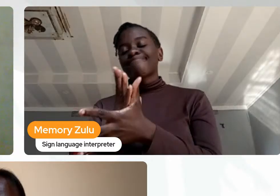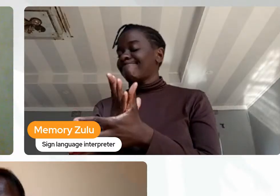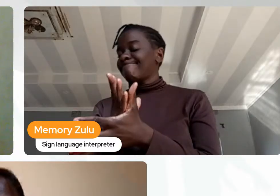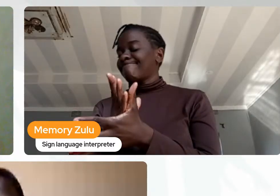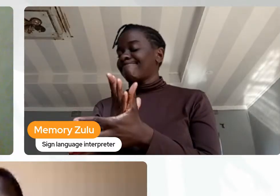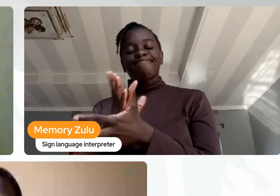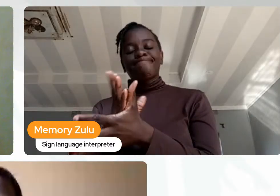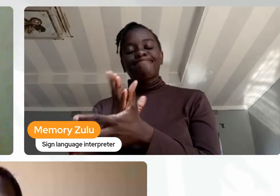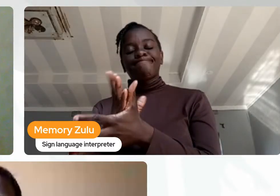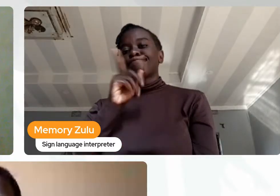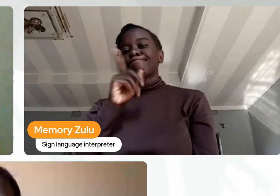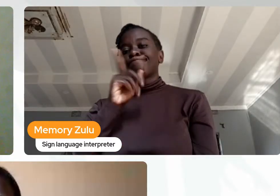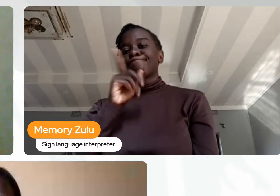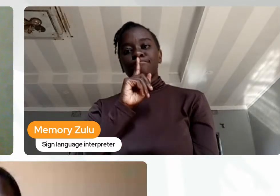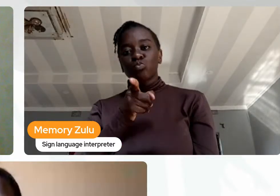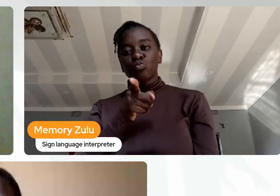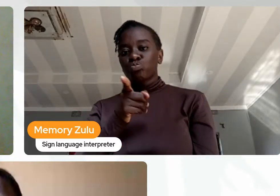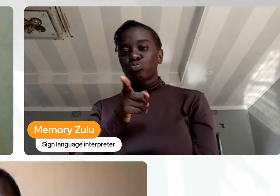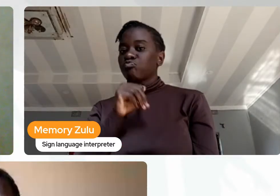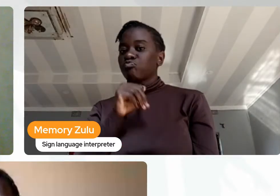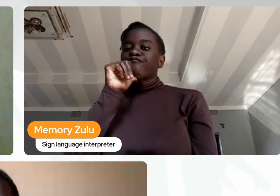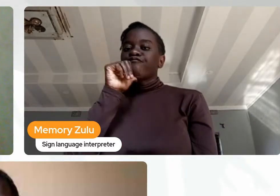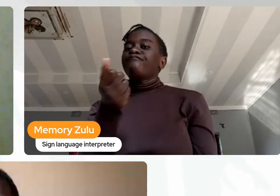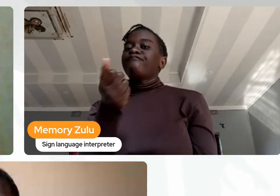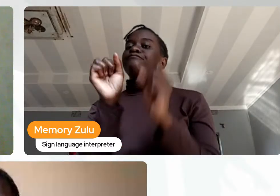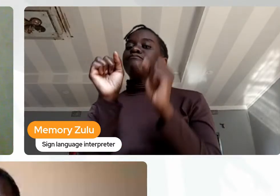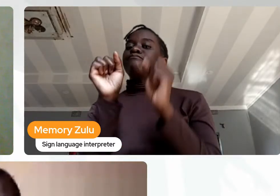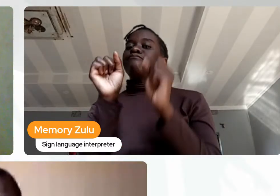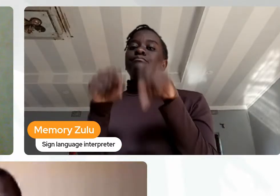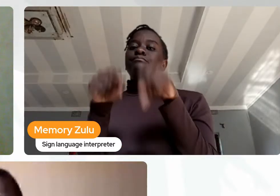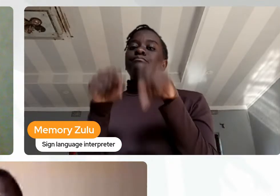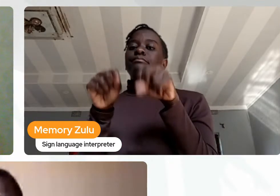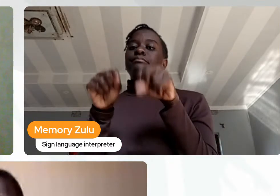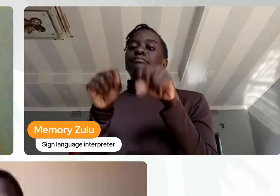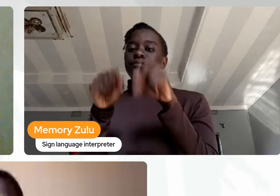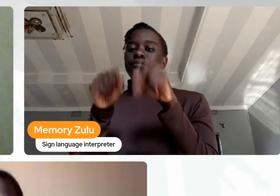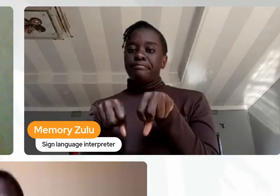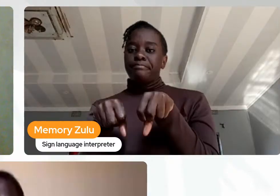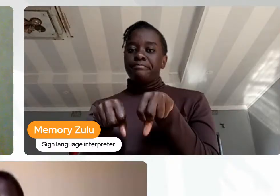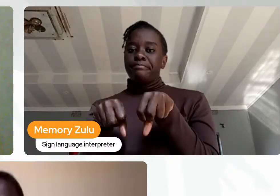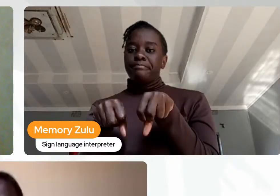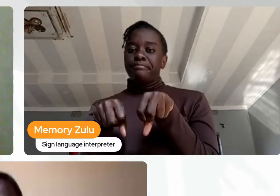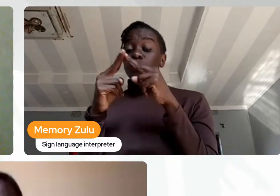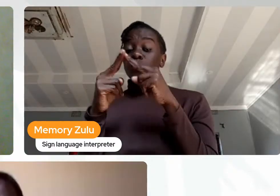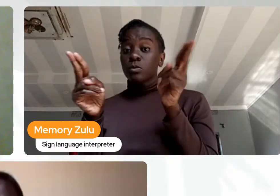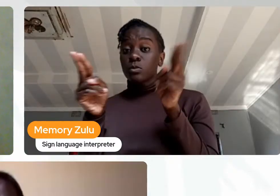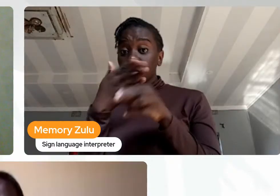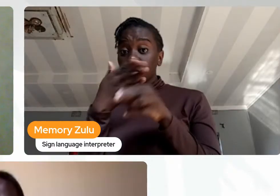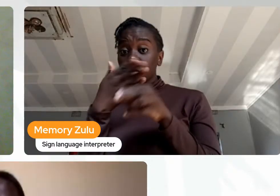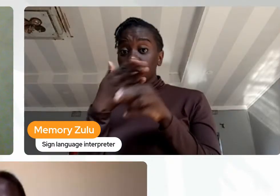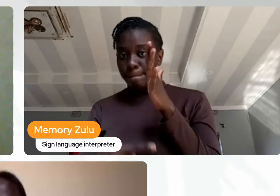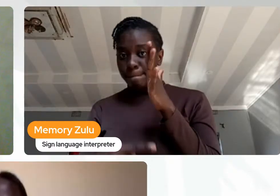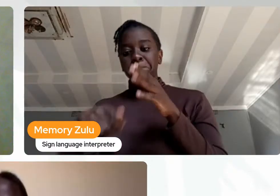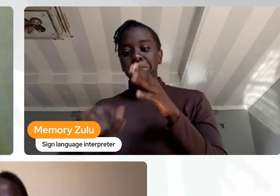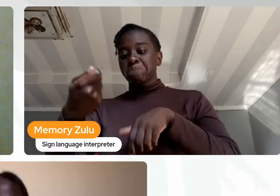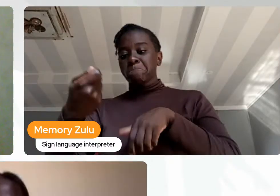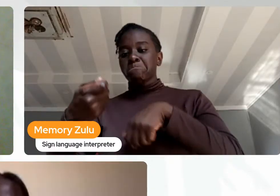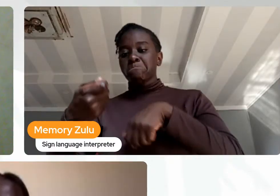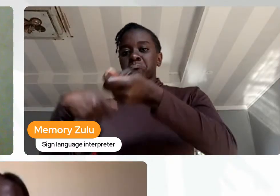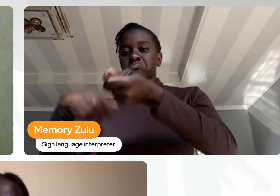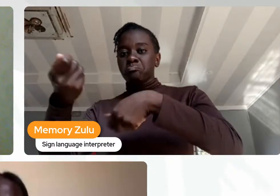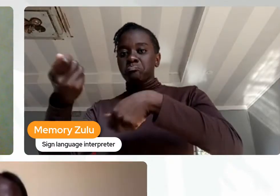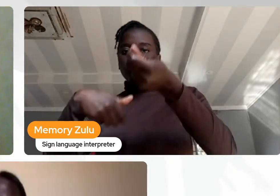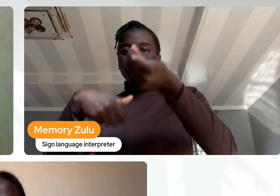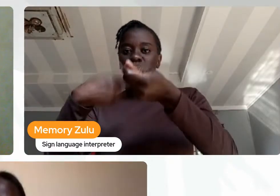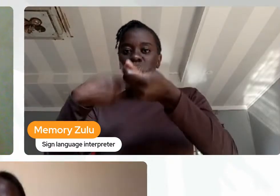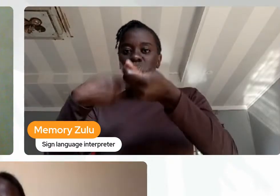condoms. So if we can have those corners within the compounds where people can easily have free access to condoms or 24 hours